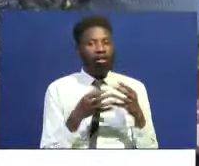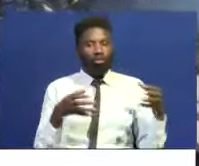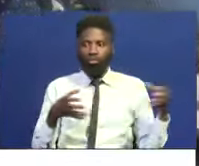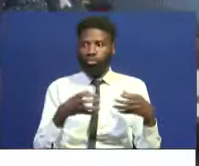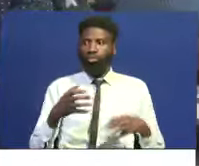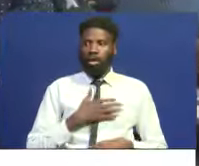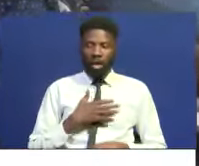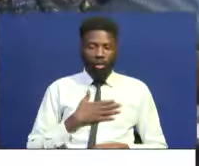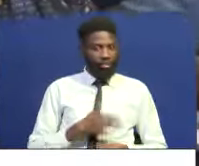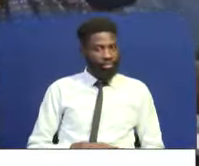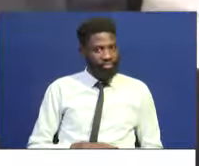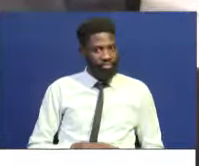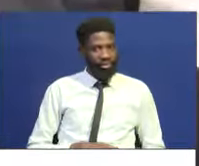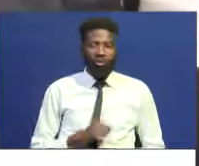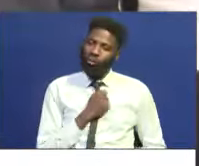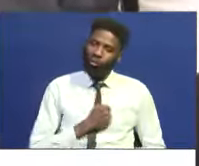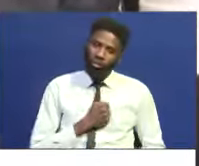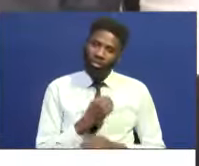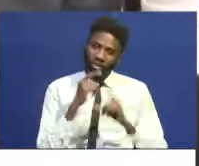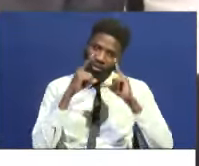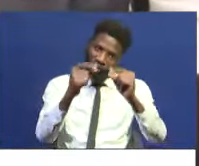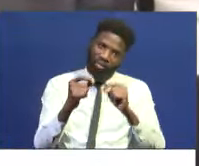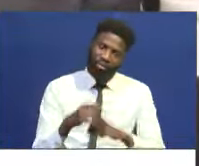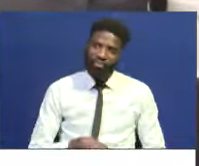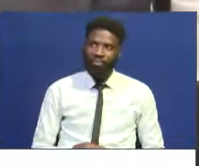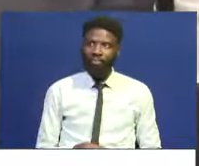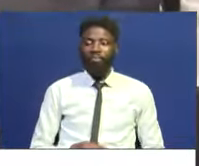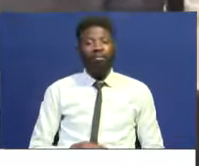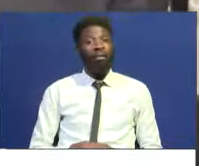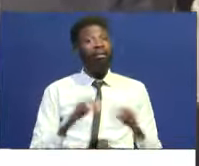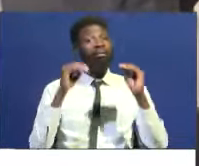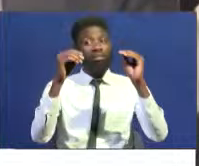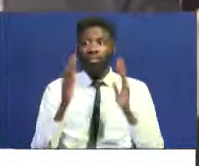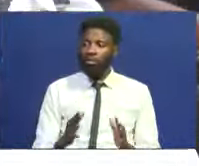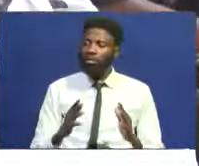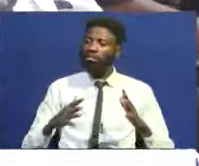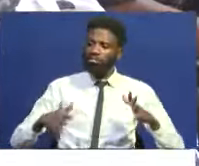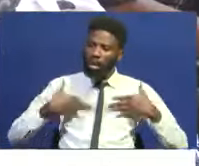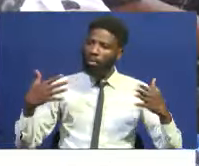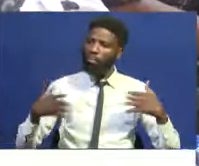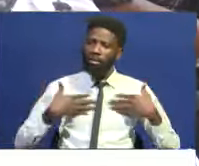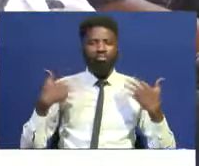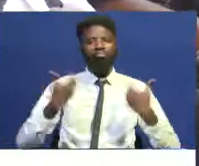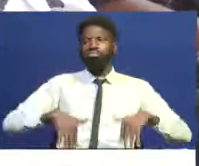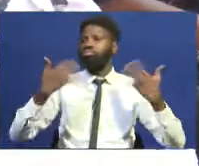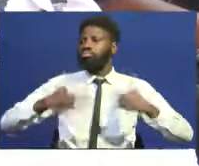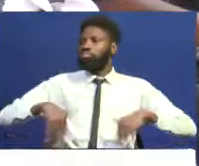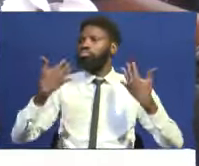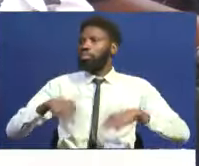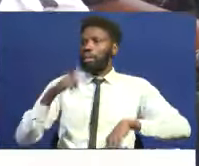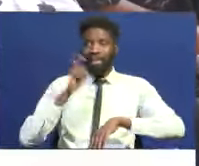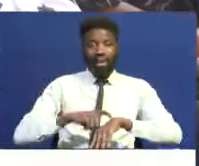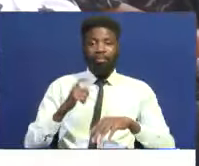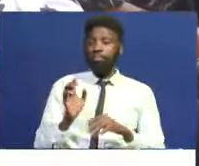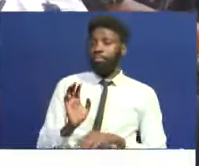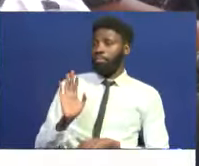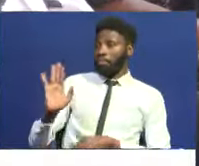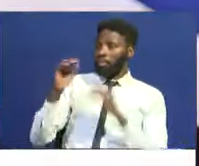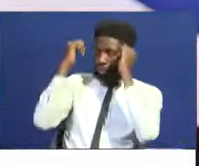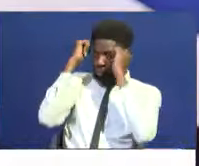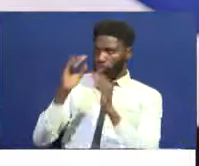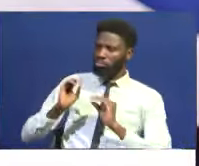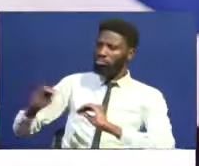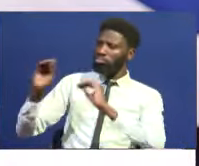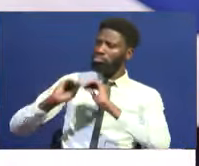tunasema pole. Mwalimu anafurahia sana akiona wale amefundisha wamekuwa